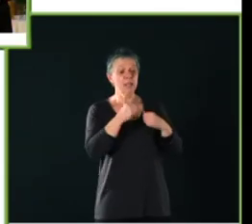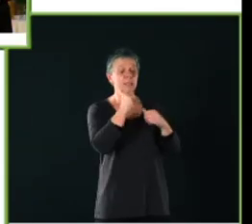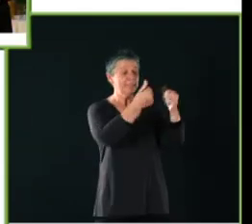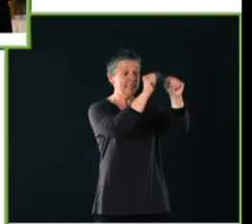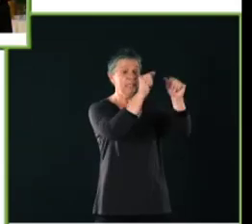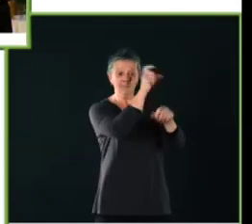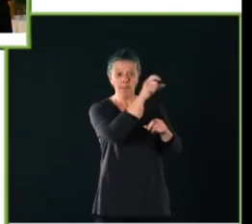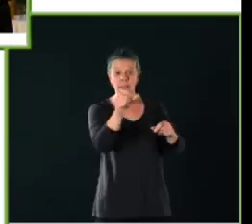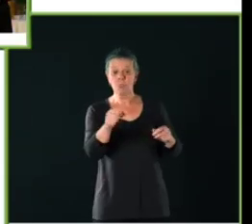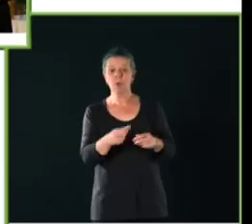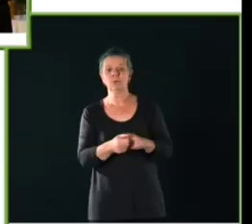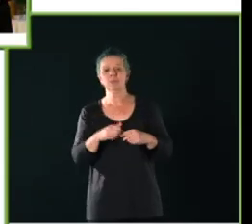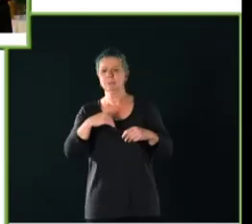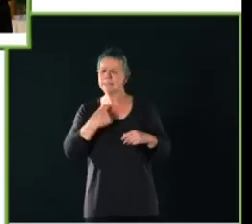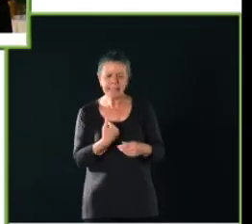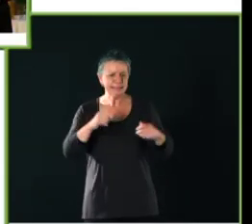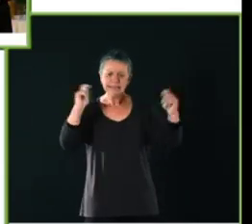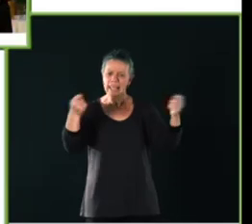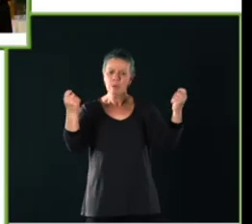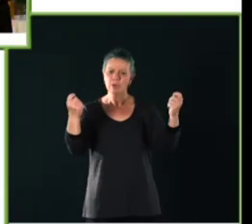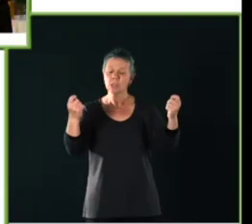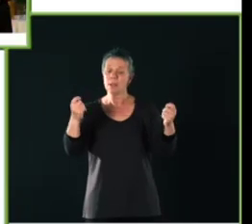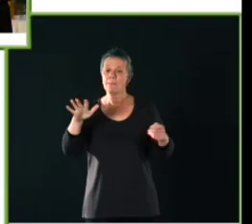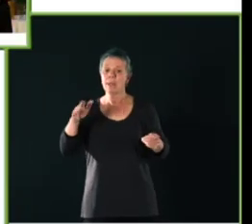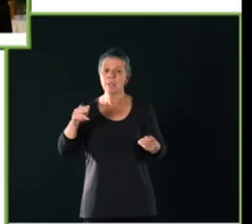begin a local Legends Loop walkway.